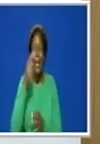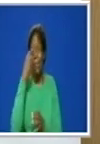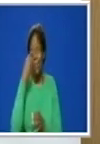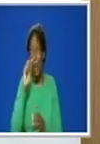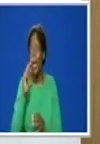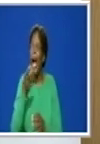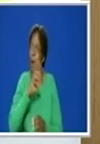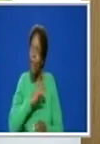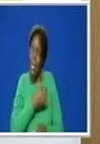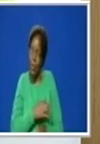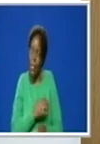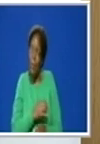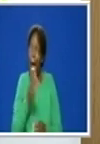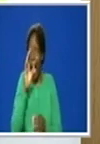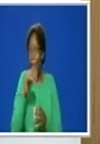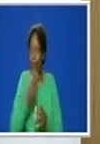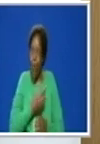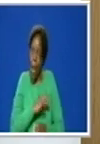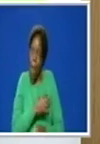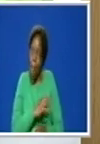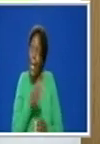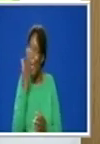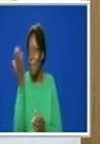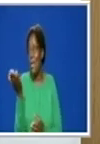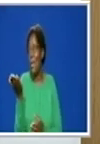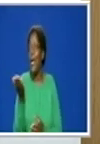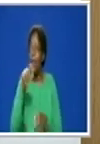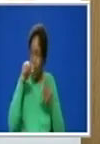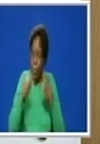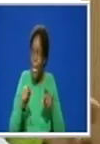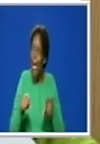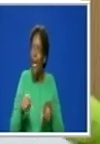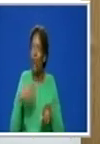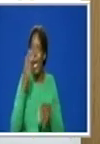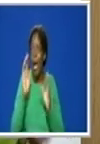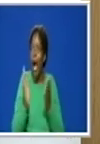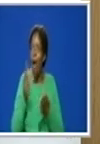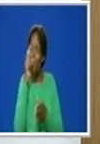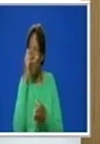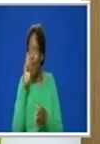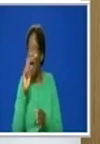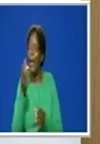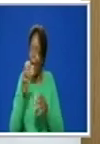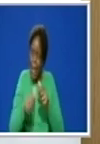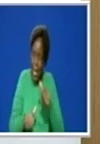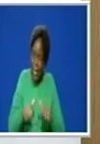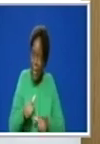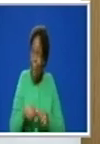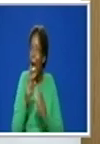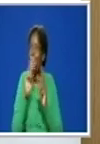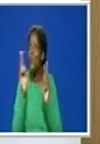so excited. Are you excited like me? Today we're going to have fun and activities. Are you